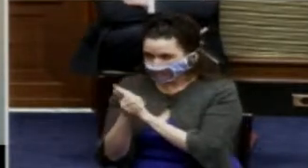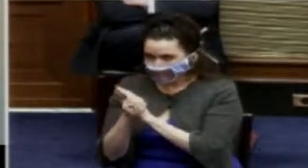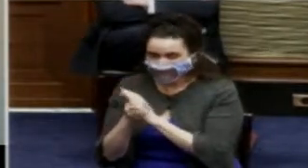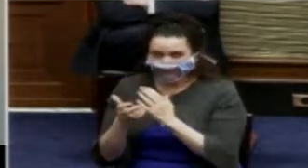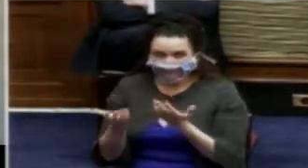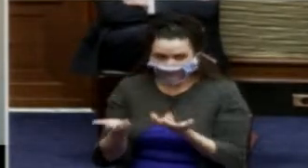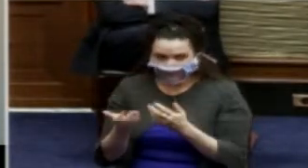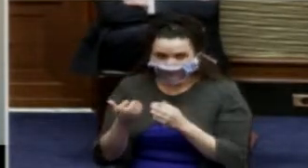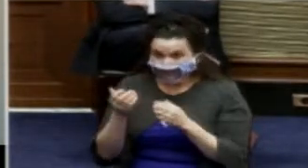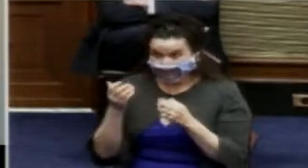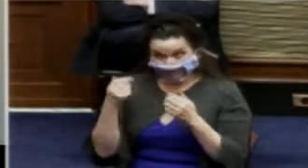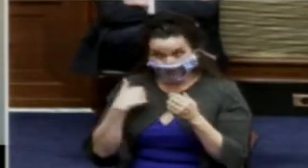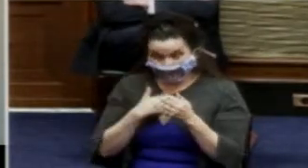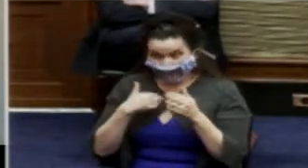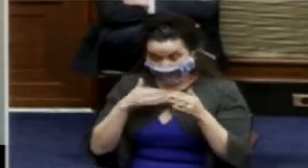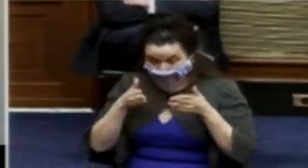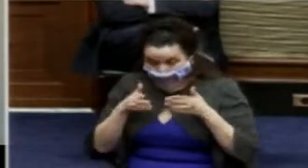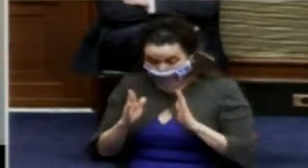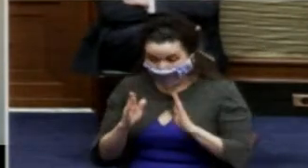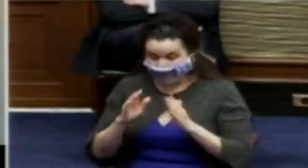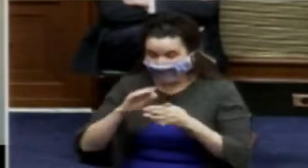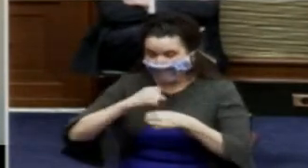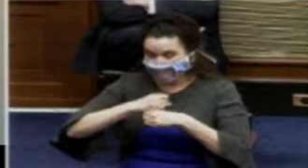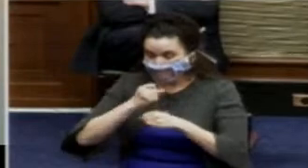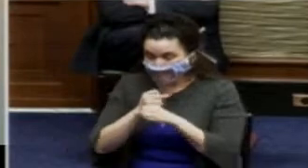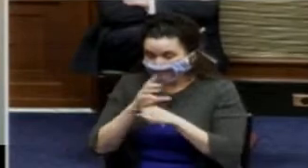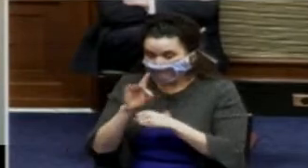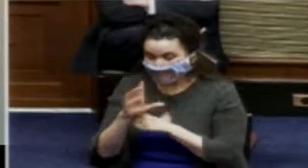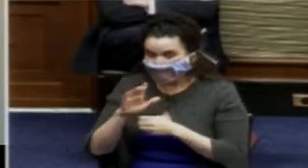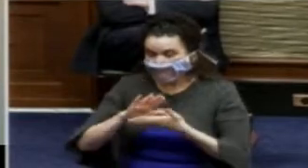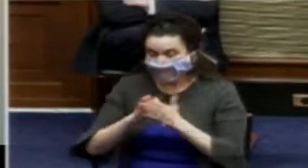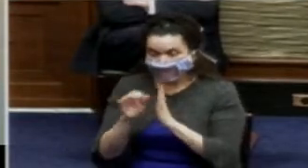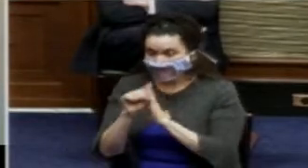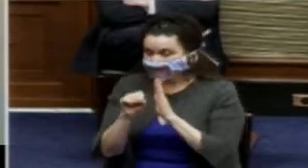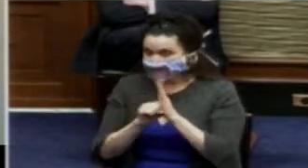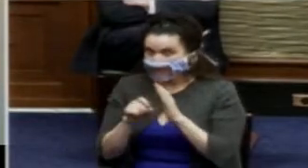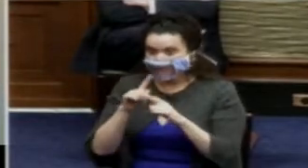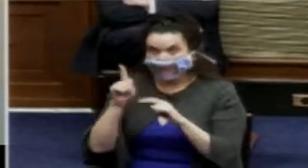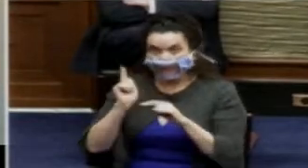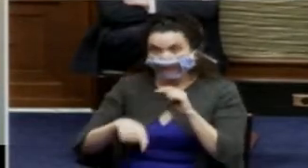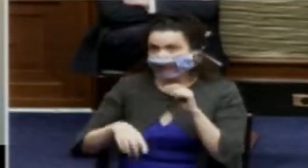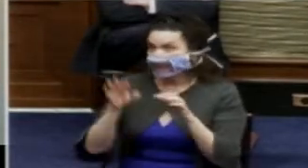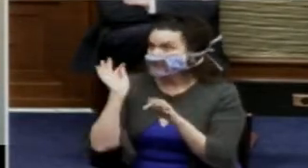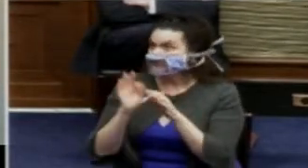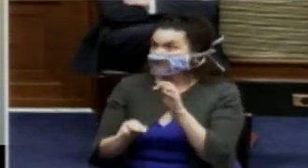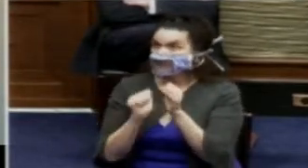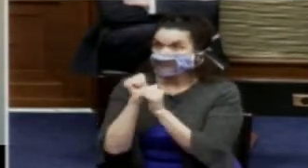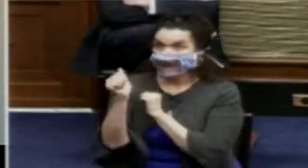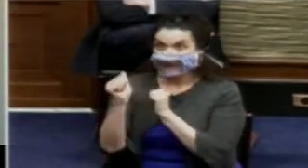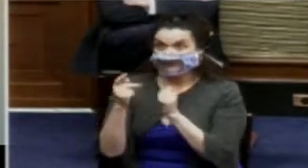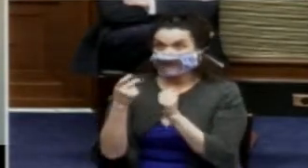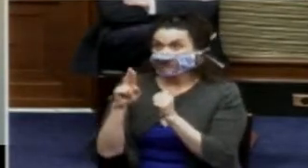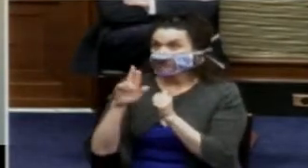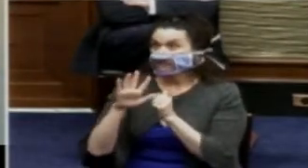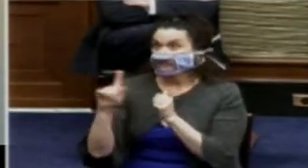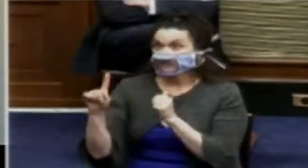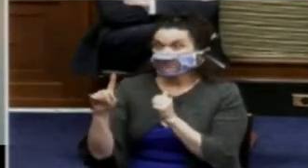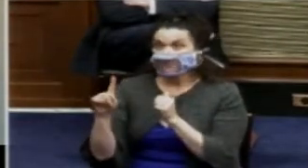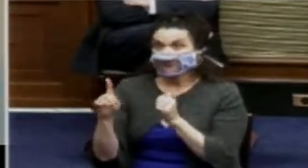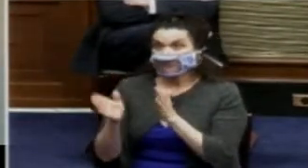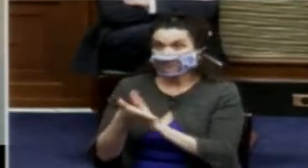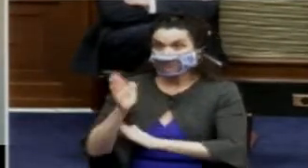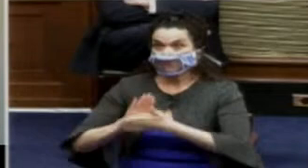state, but it's not through simple legislation introduced by this chamber. Retrocession is an interesting idea